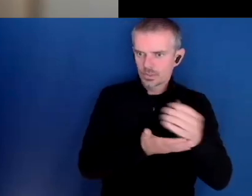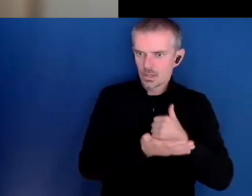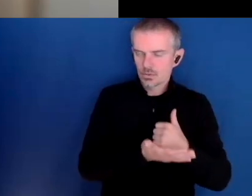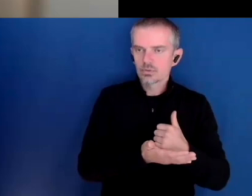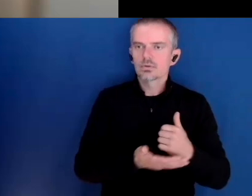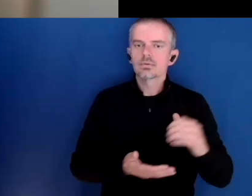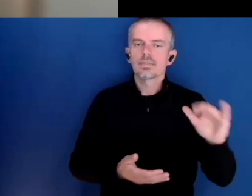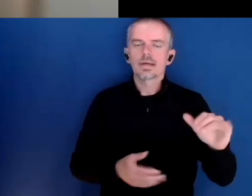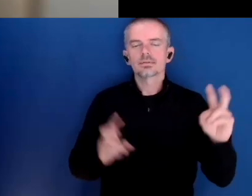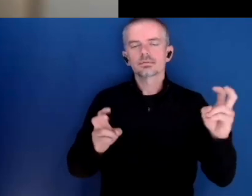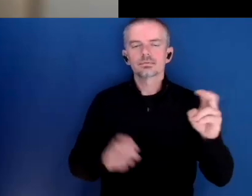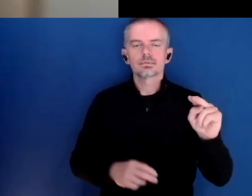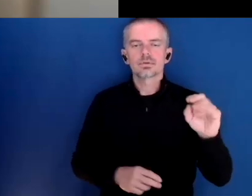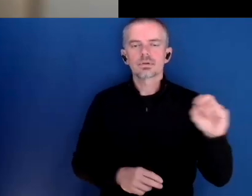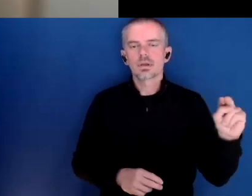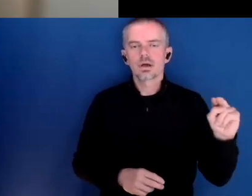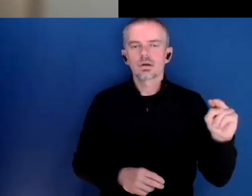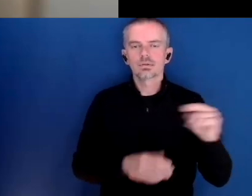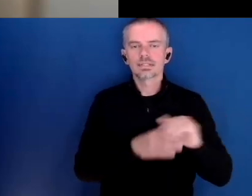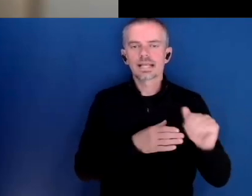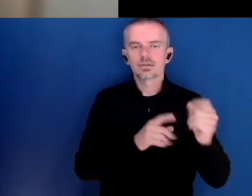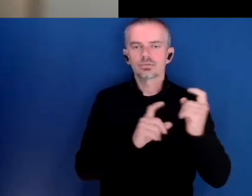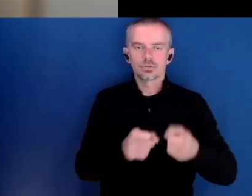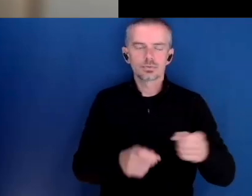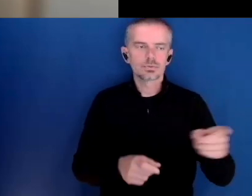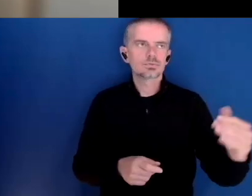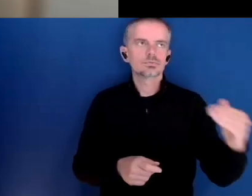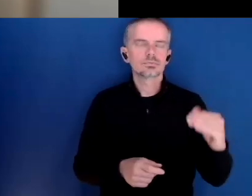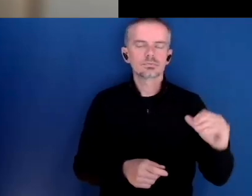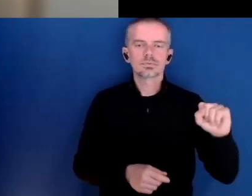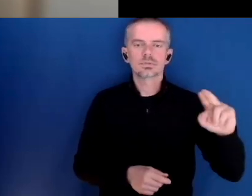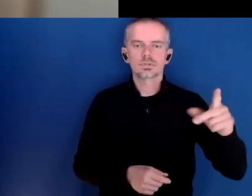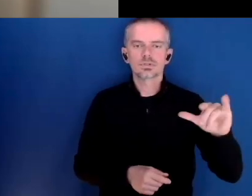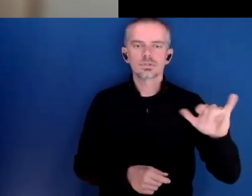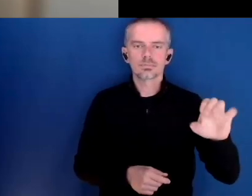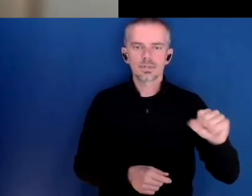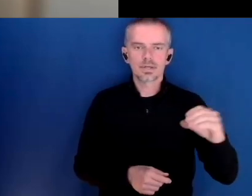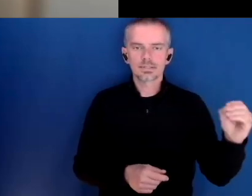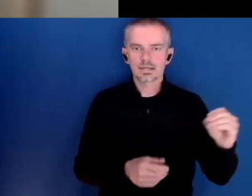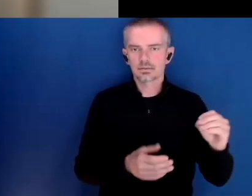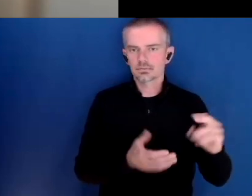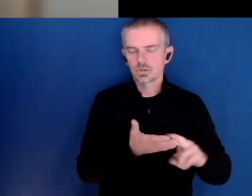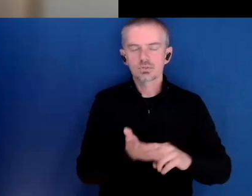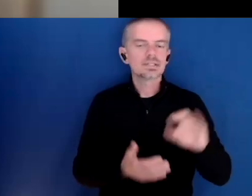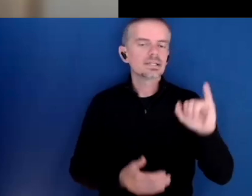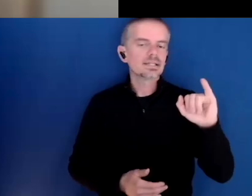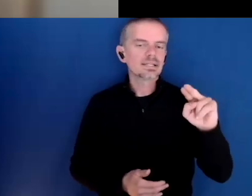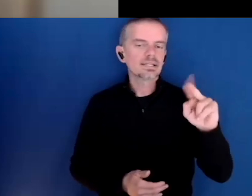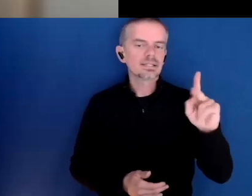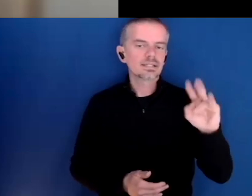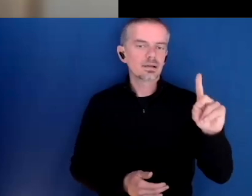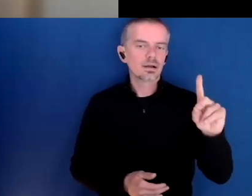That would be a non-cash contribution, and down with the supplies and contracts. The in-kind contributions are those that are